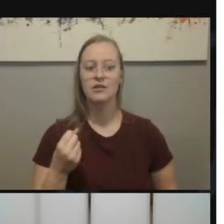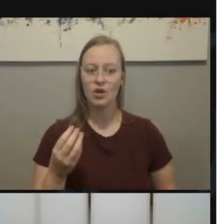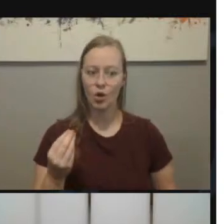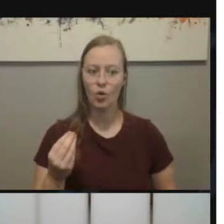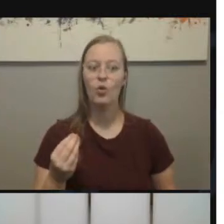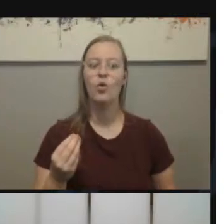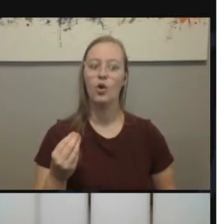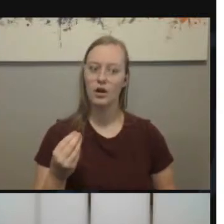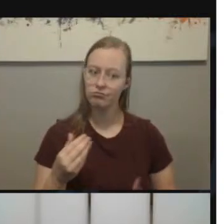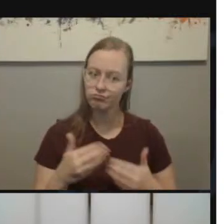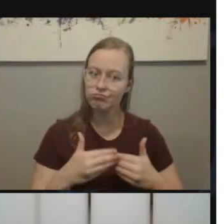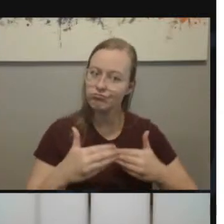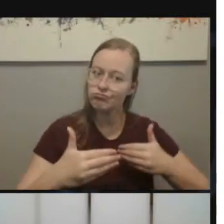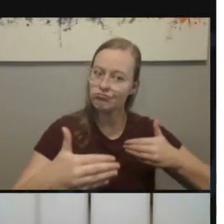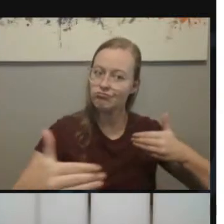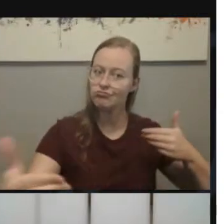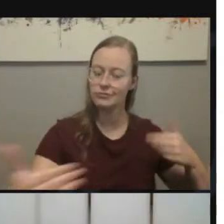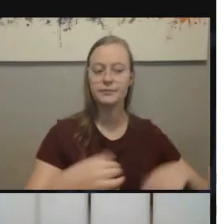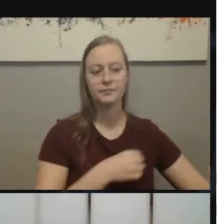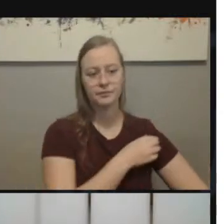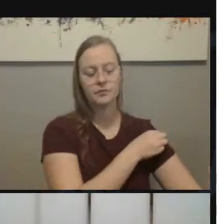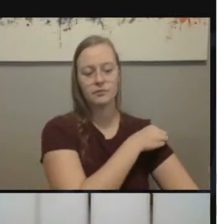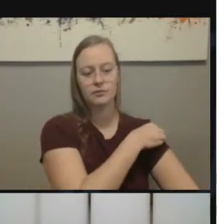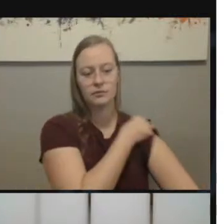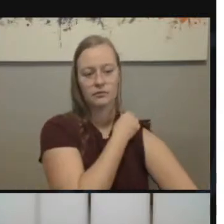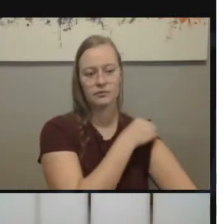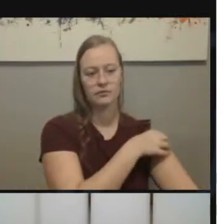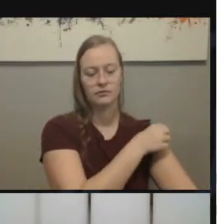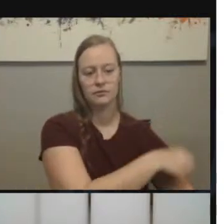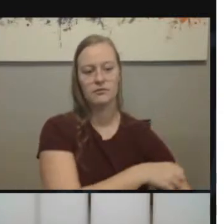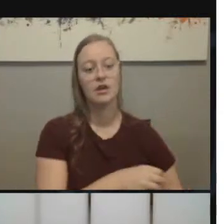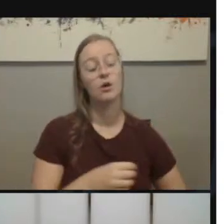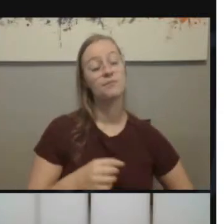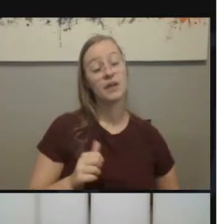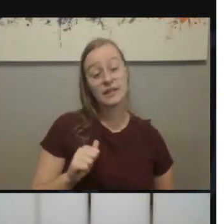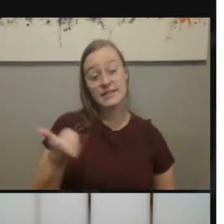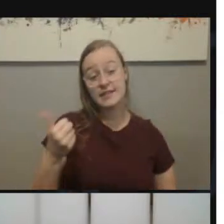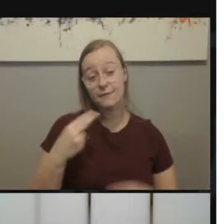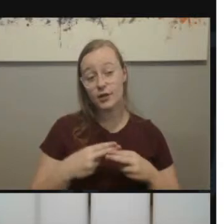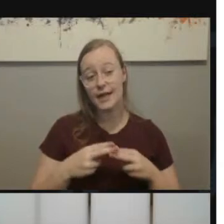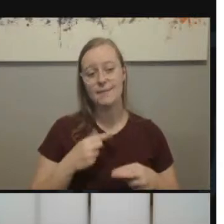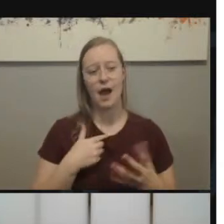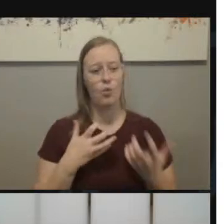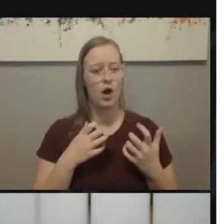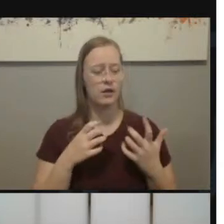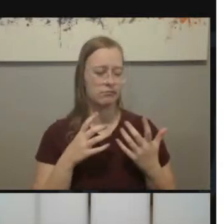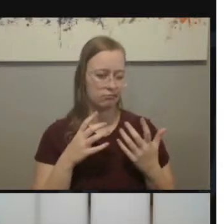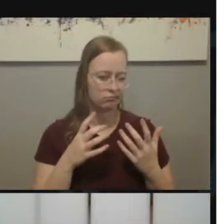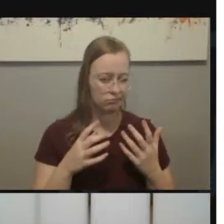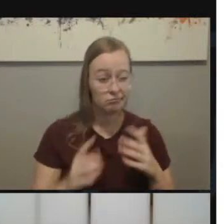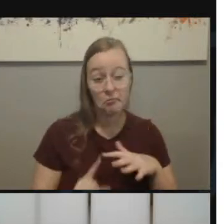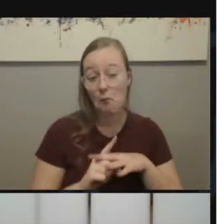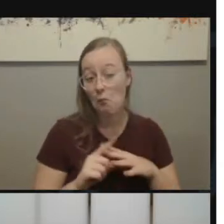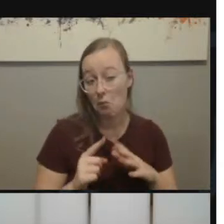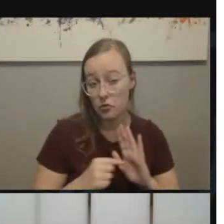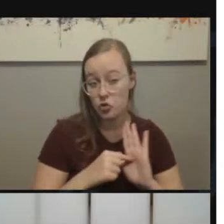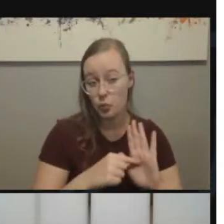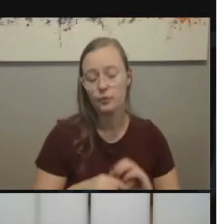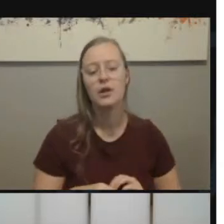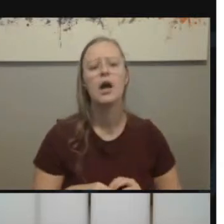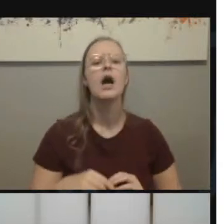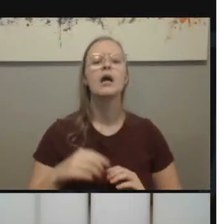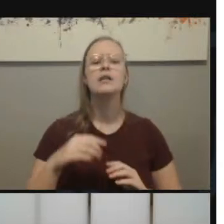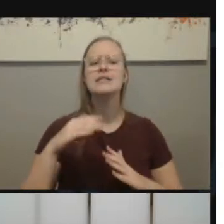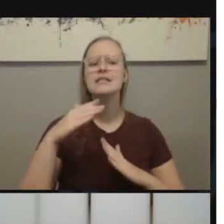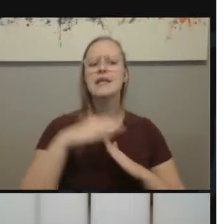goes. Now, there is another name that I want to point out, and that is on the top